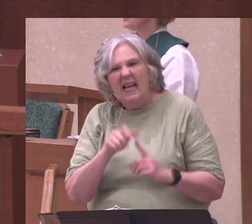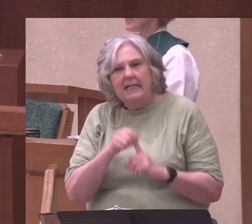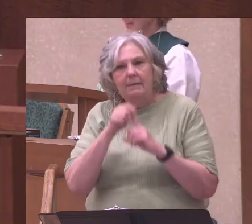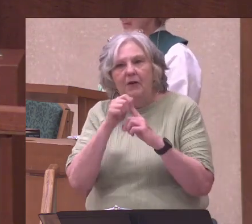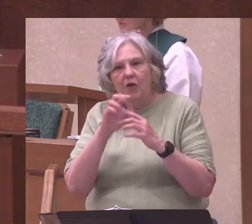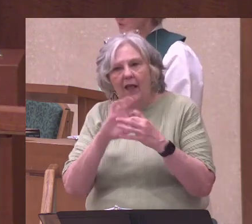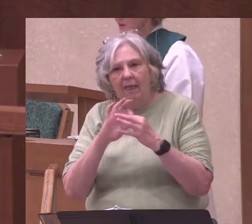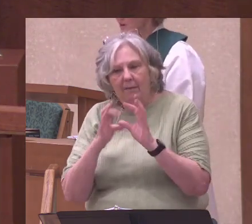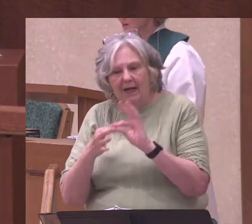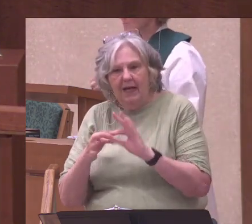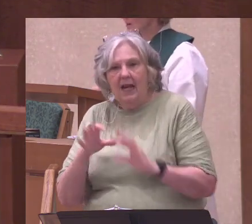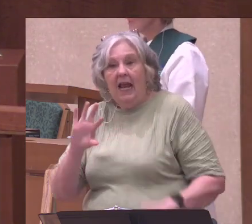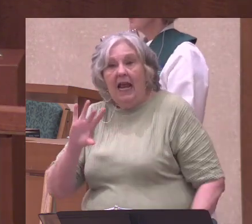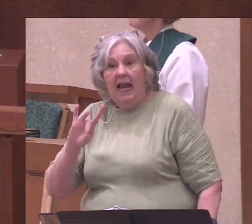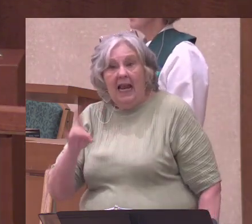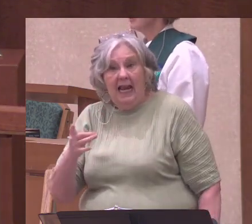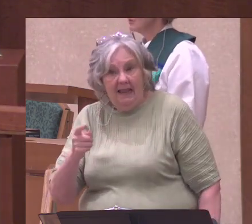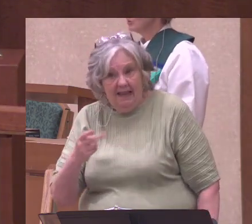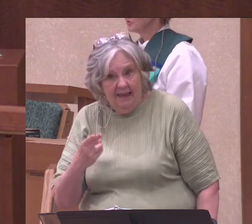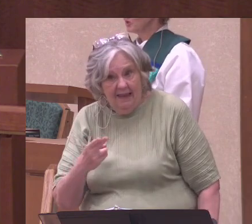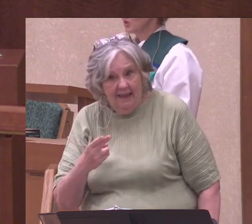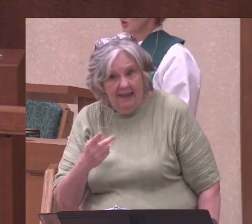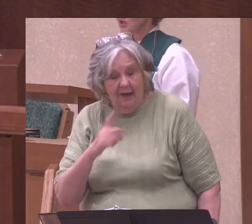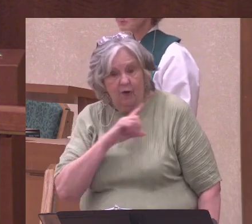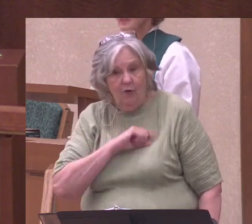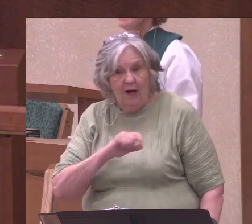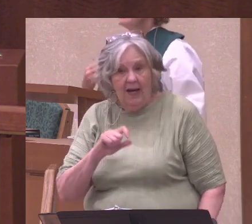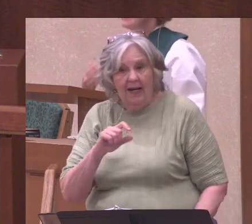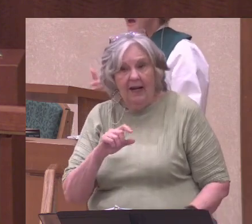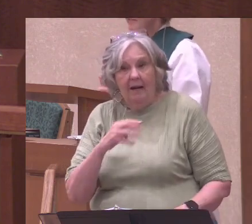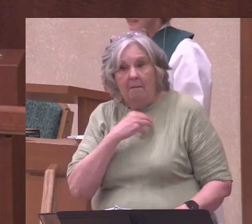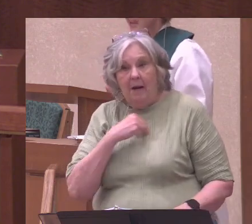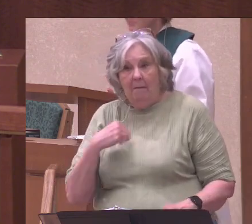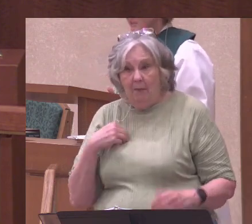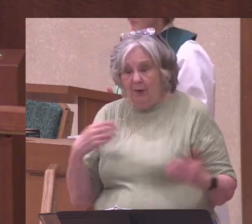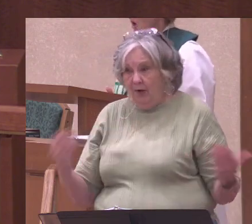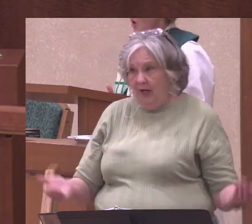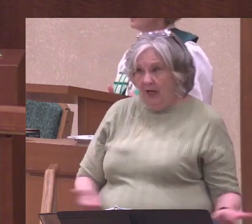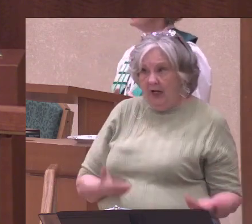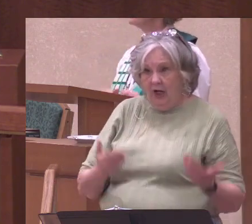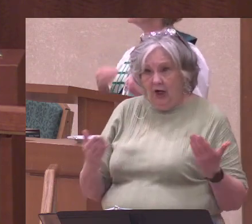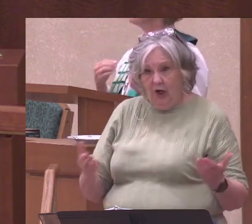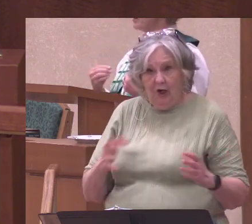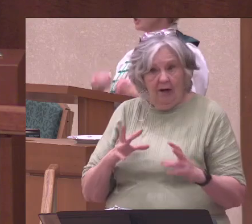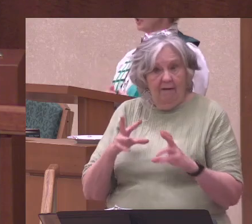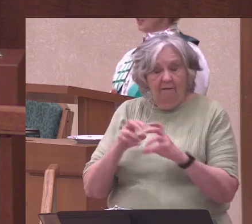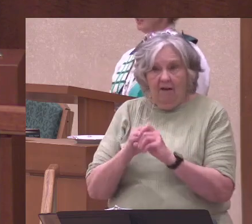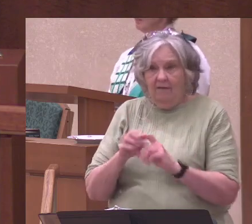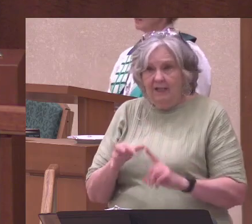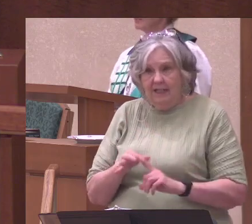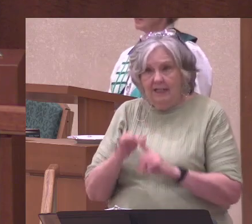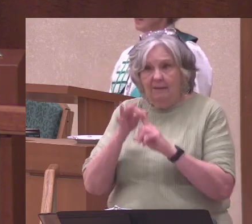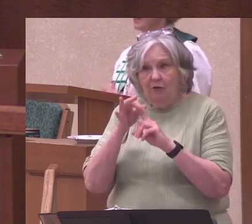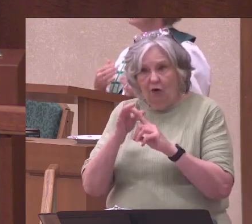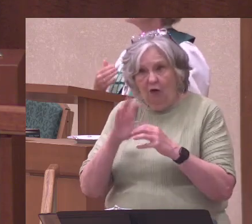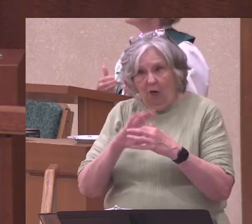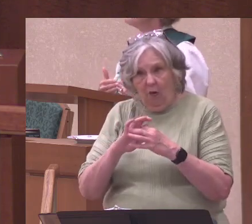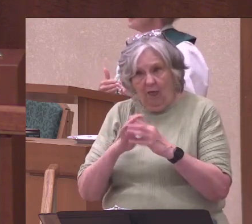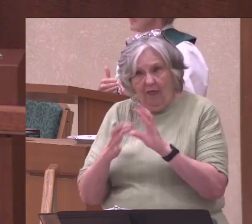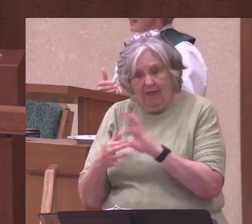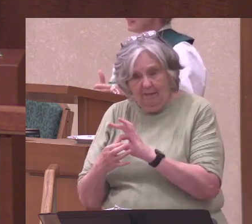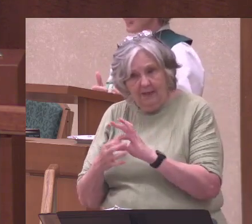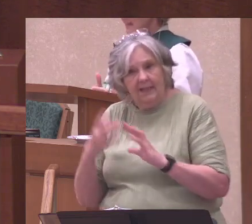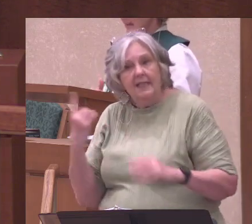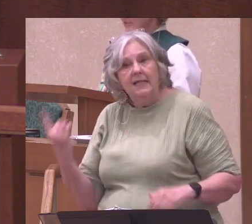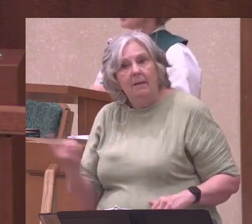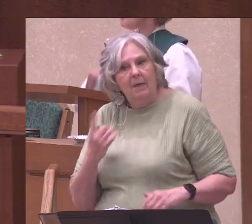Putzier is an 8th grader and a member of Bethel Lutheran Church. Gavin has been involved in the Special Olympics. It's something